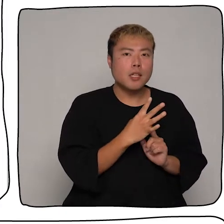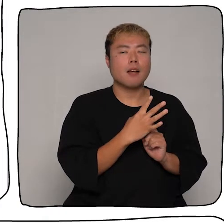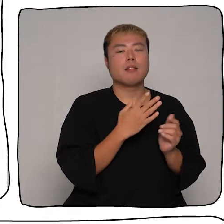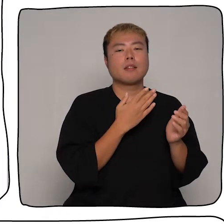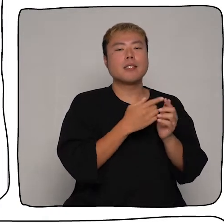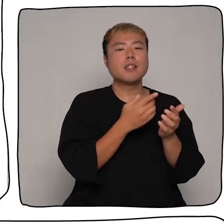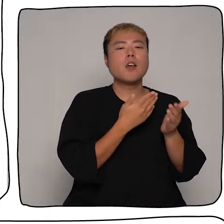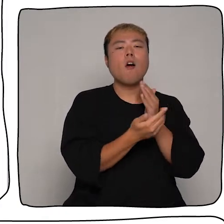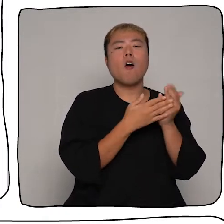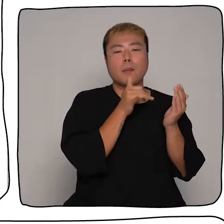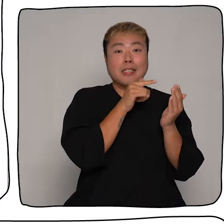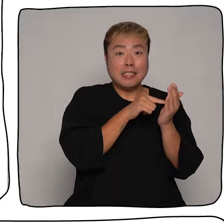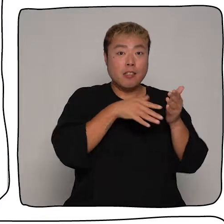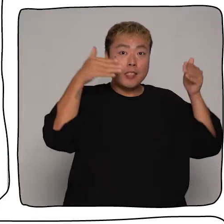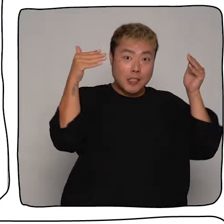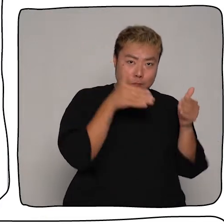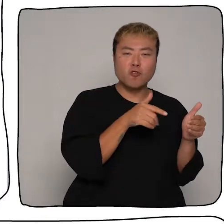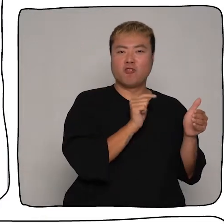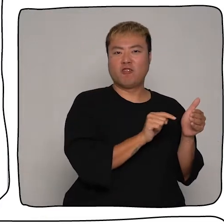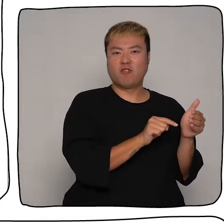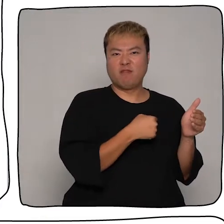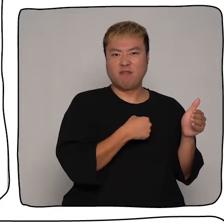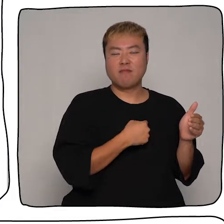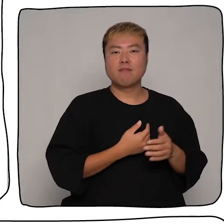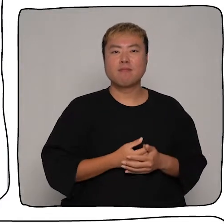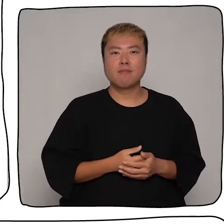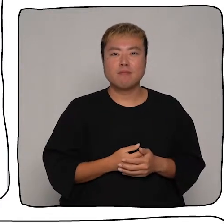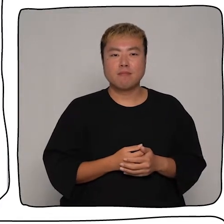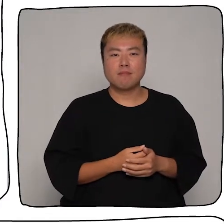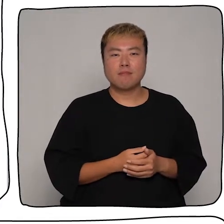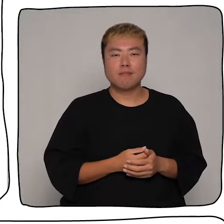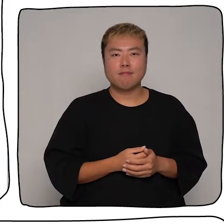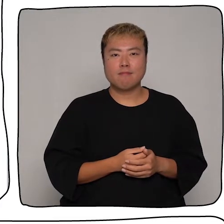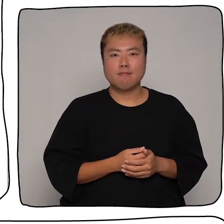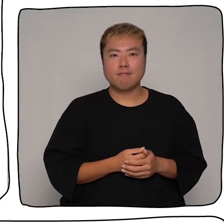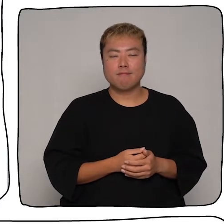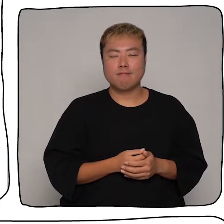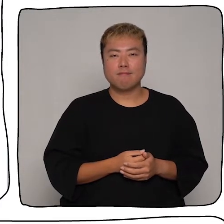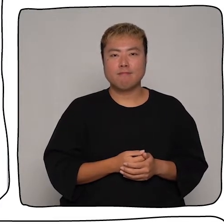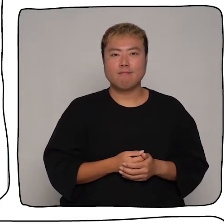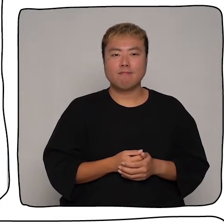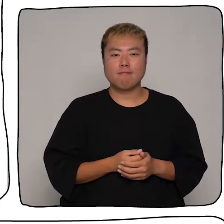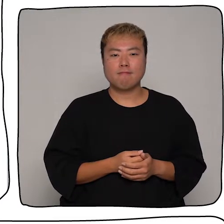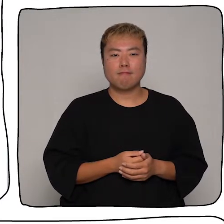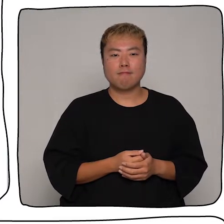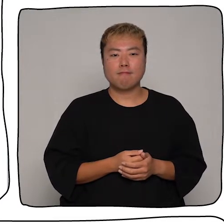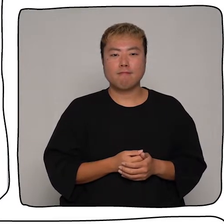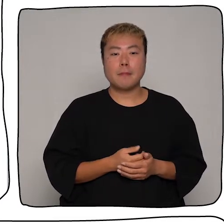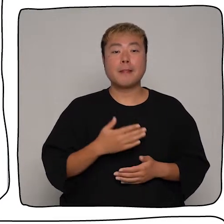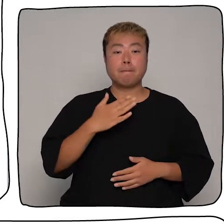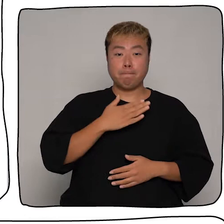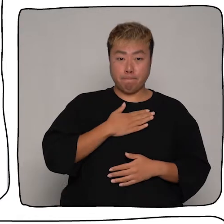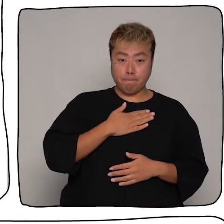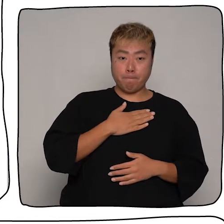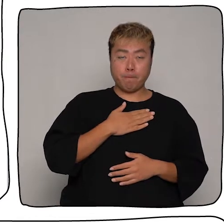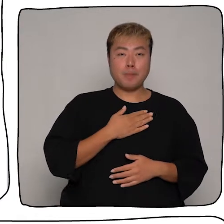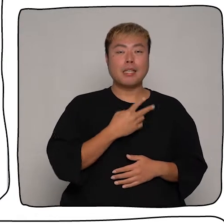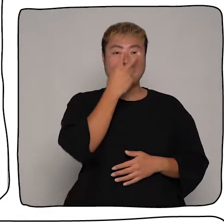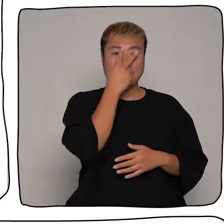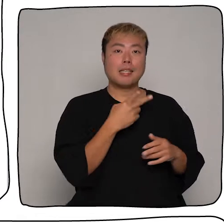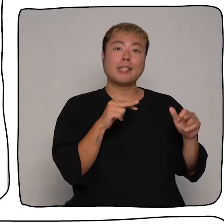uniqueness of experiences of people with disabilities. Sometimes I